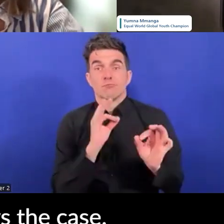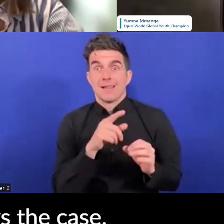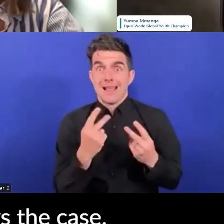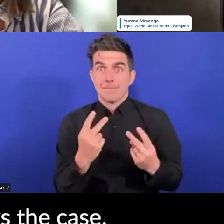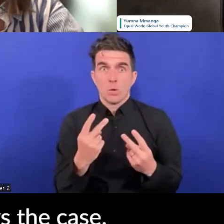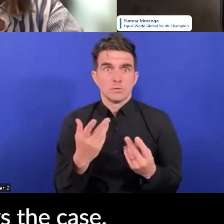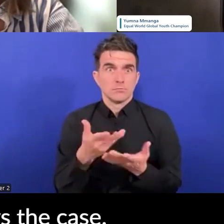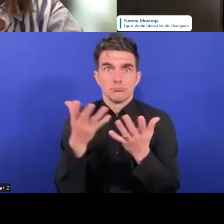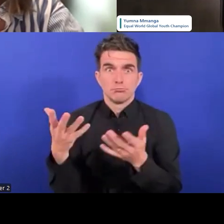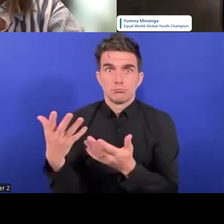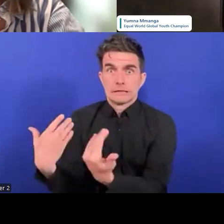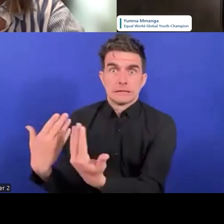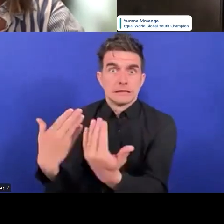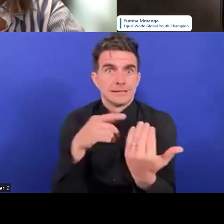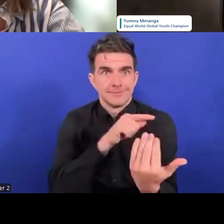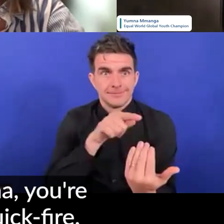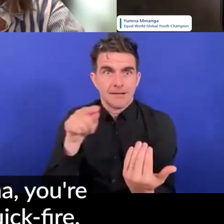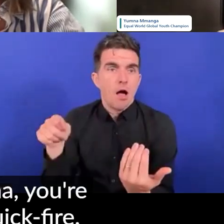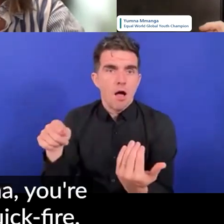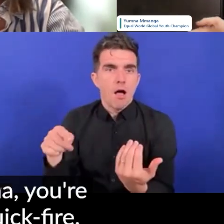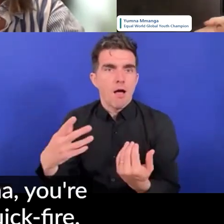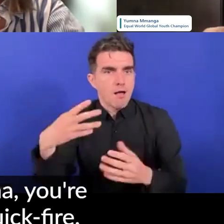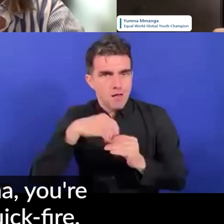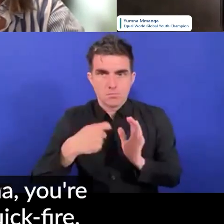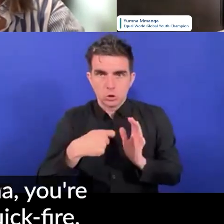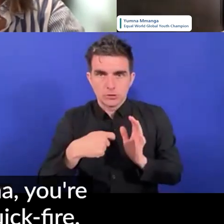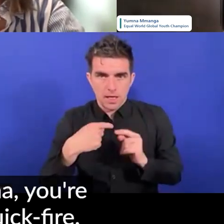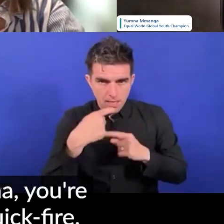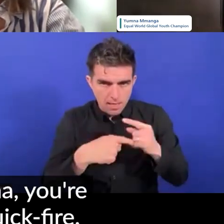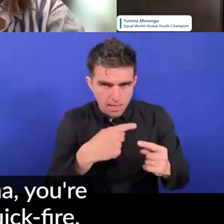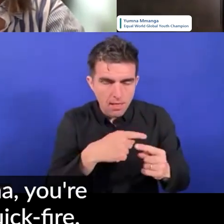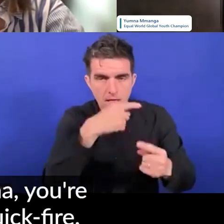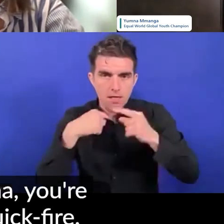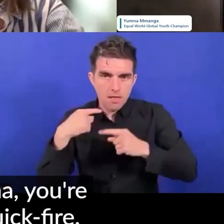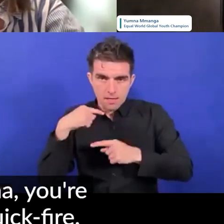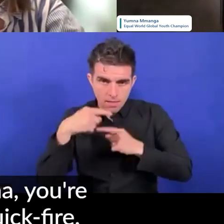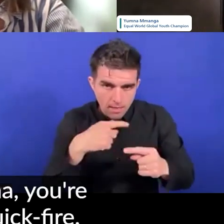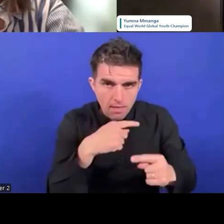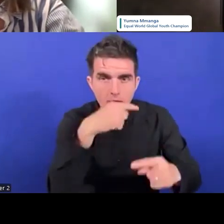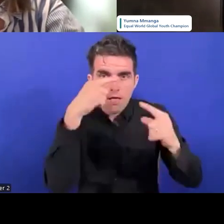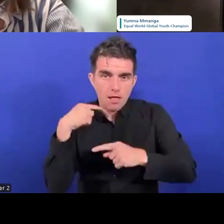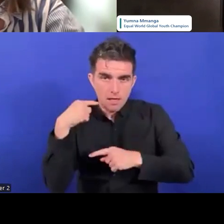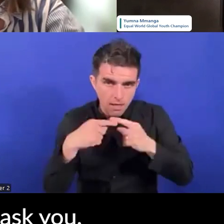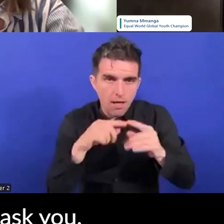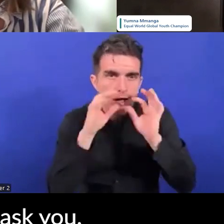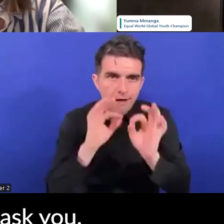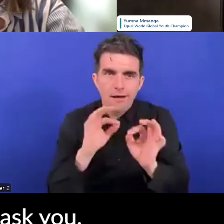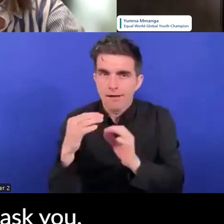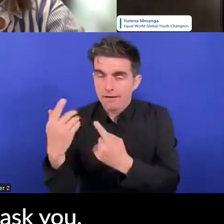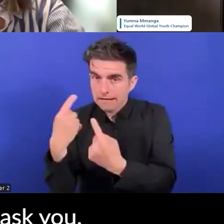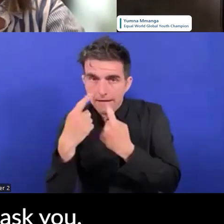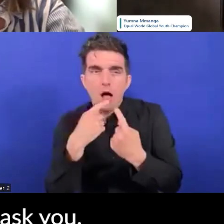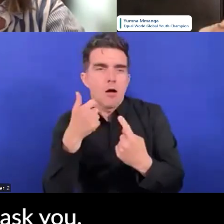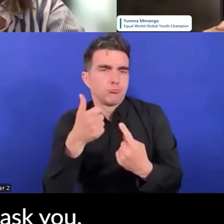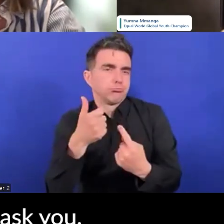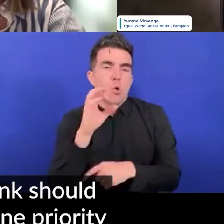not always the case. Great. So Yumna, you're next on our quick fire. I was going